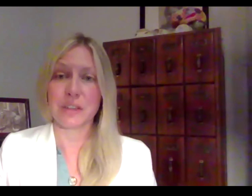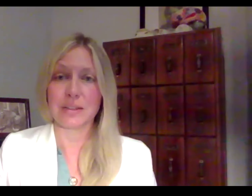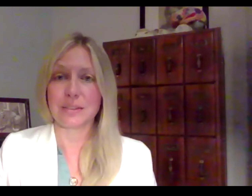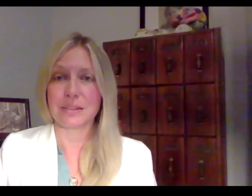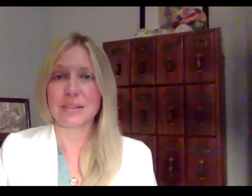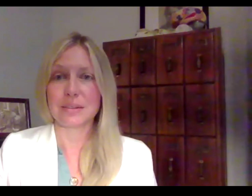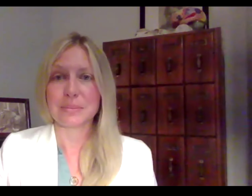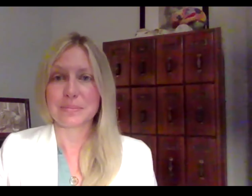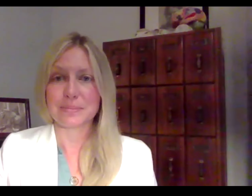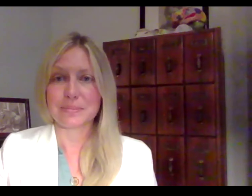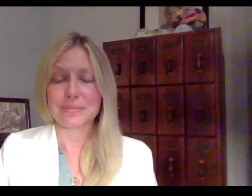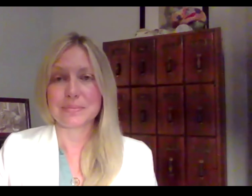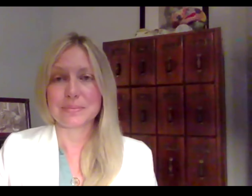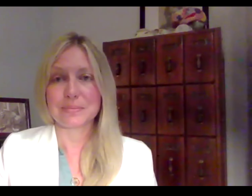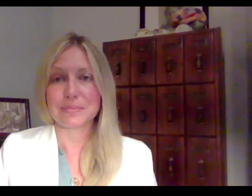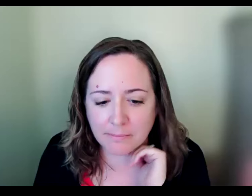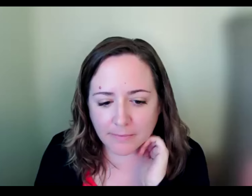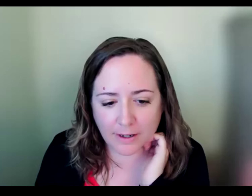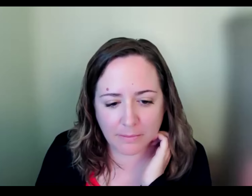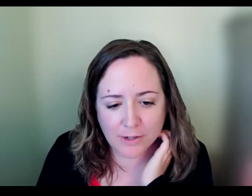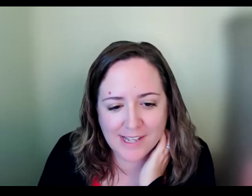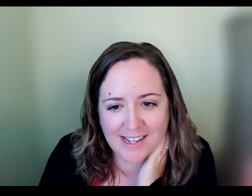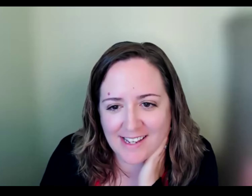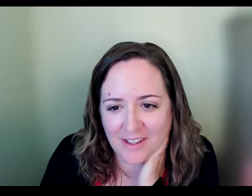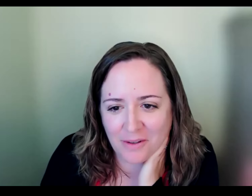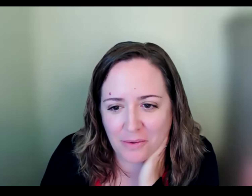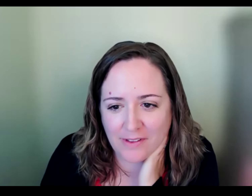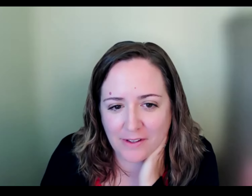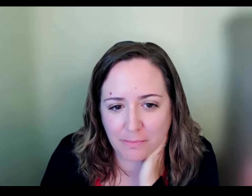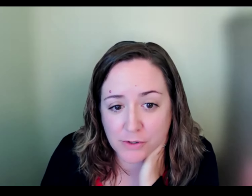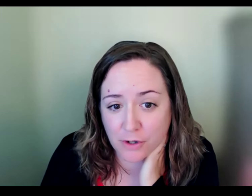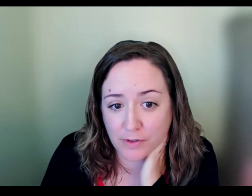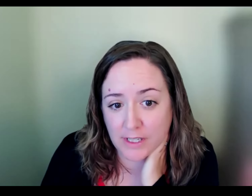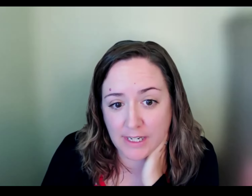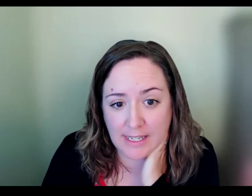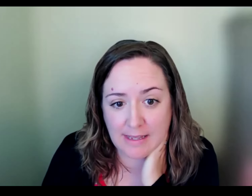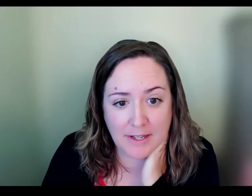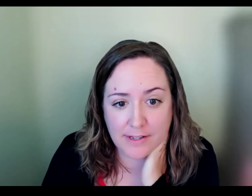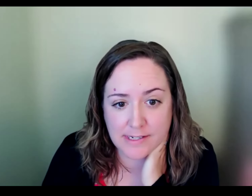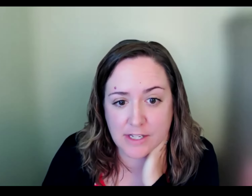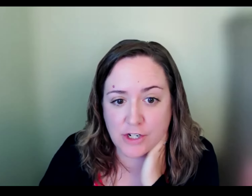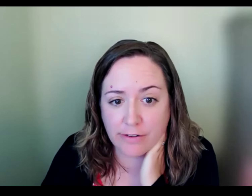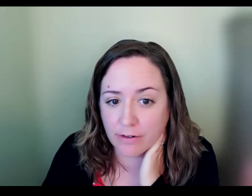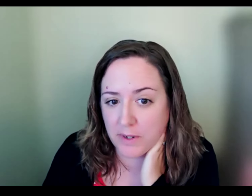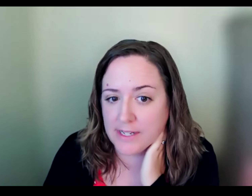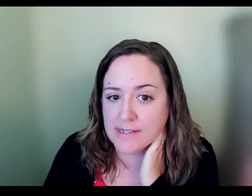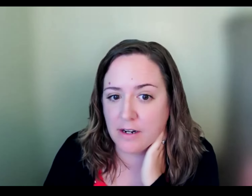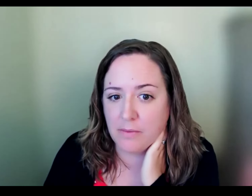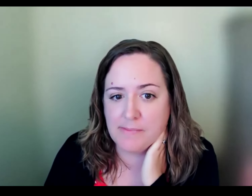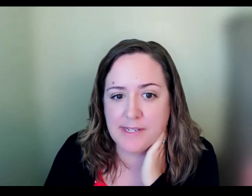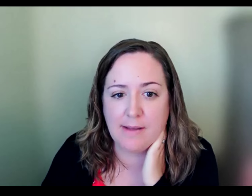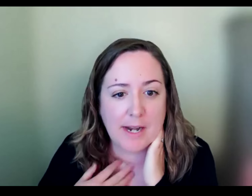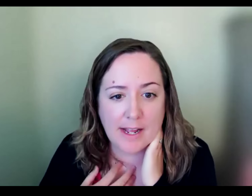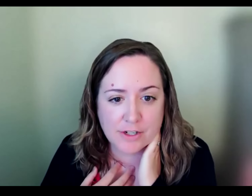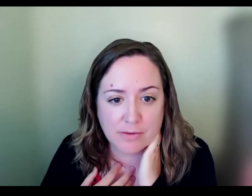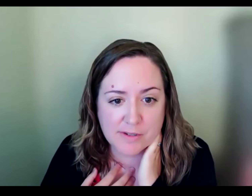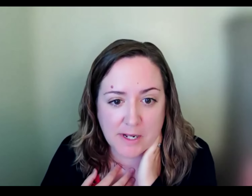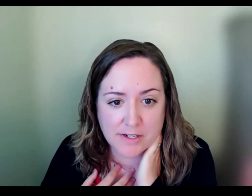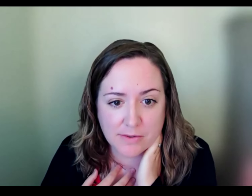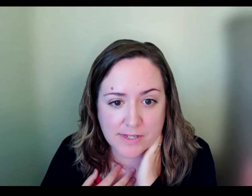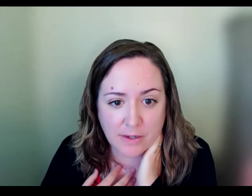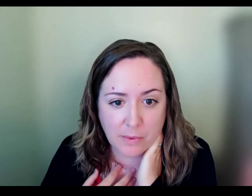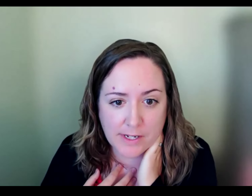good fit. Yeah, Marissa, I sent you the post-COVID clinic email. This is the general one that's on our website, but I